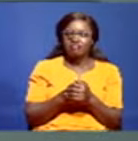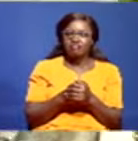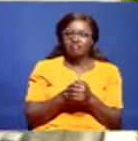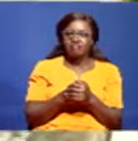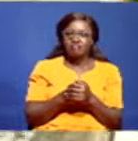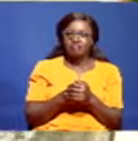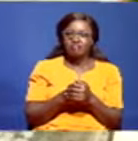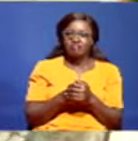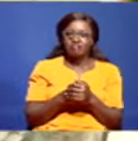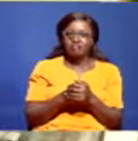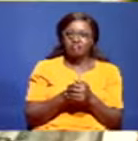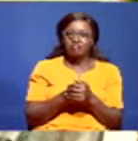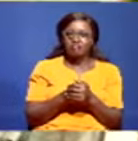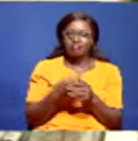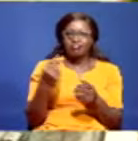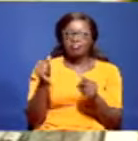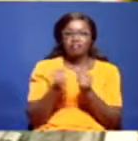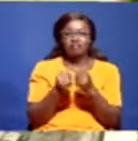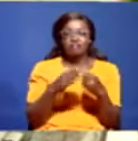Camera. Speed.